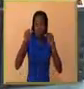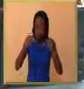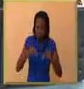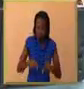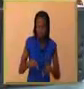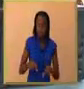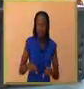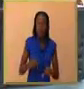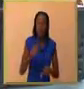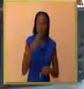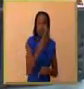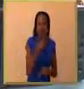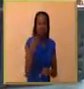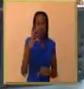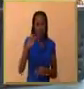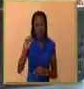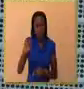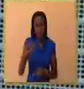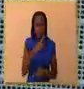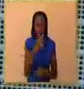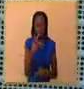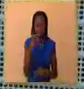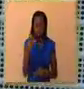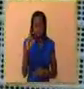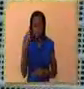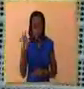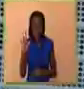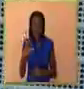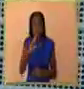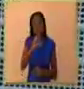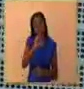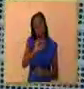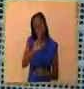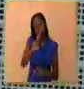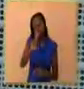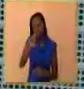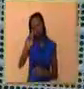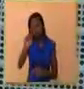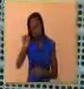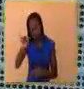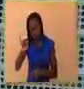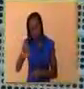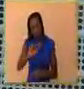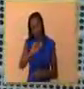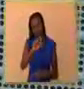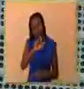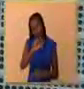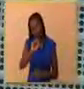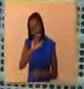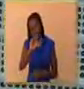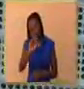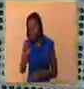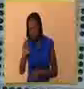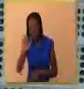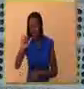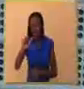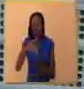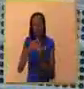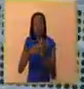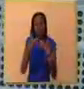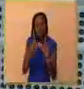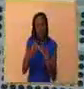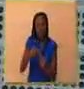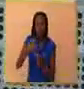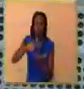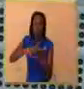today, 31 March 1989, Marty Ahtisaari arrived in Windhoek as the Special Representative of the